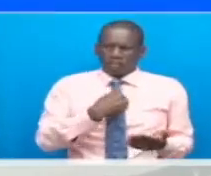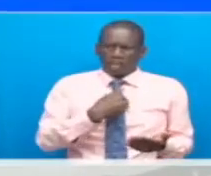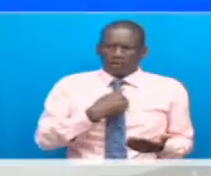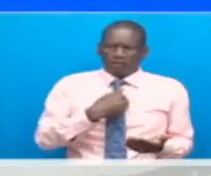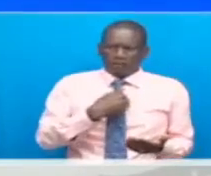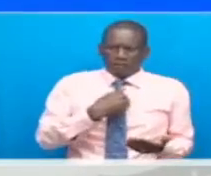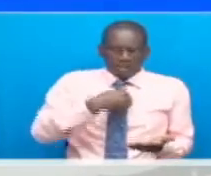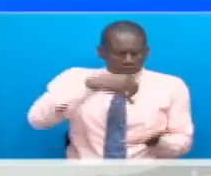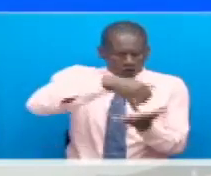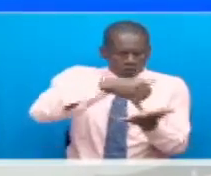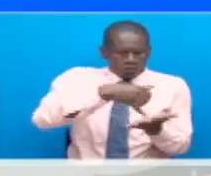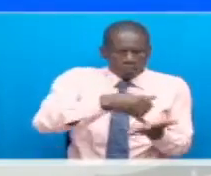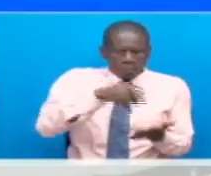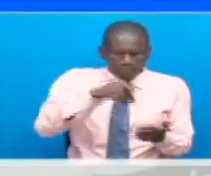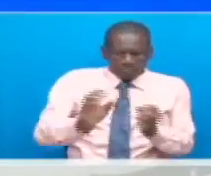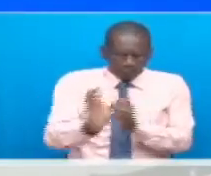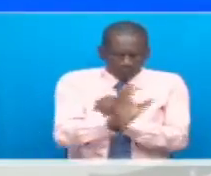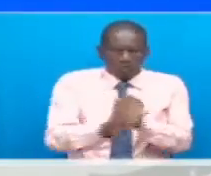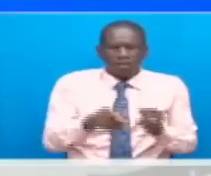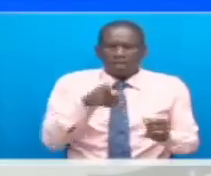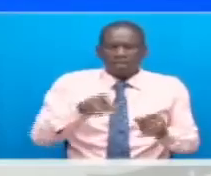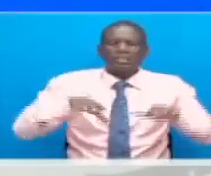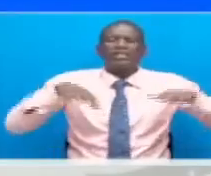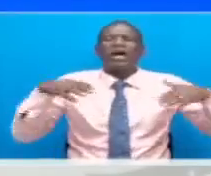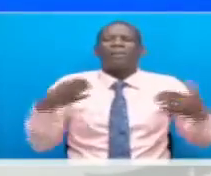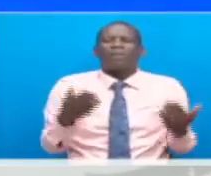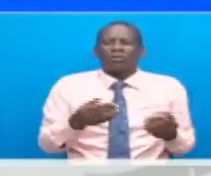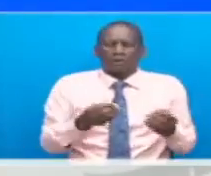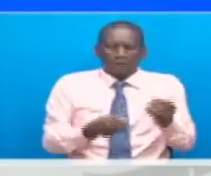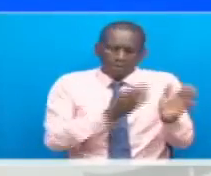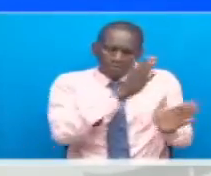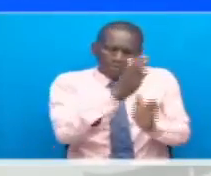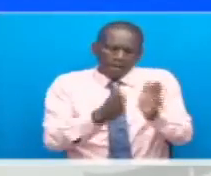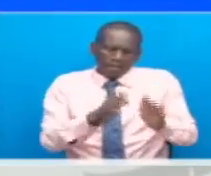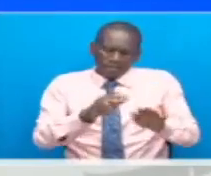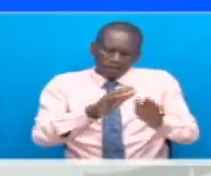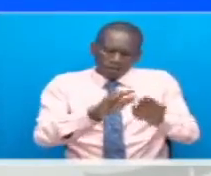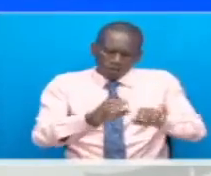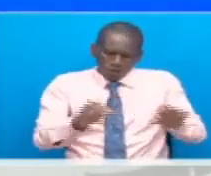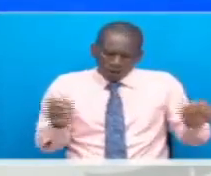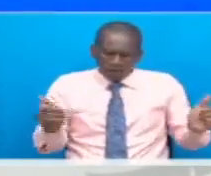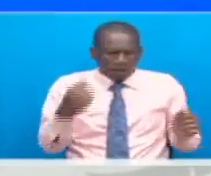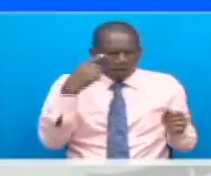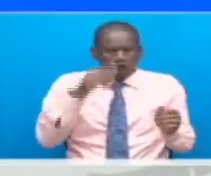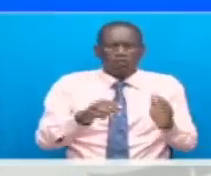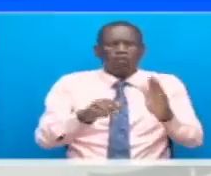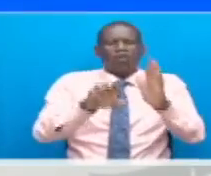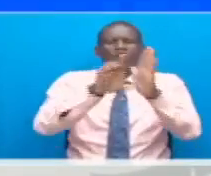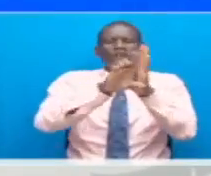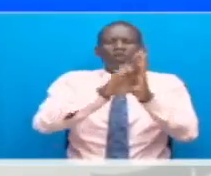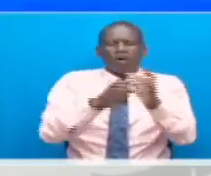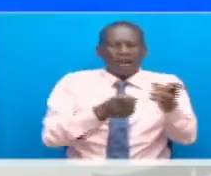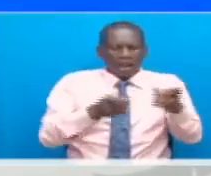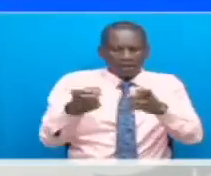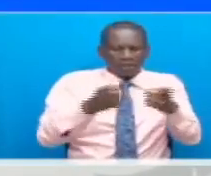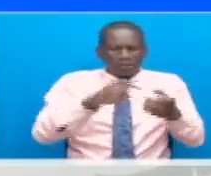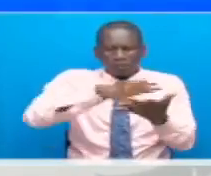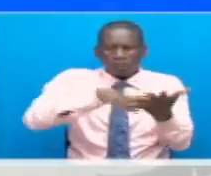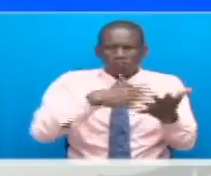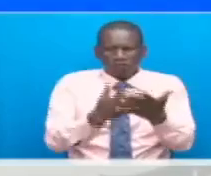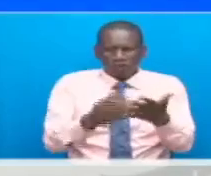land. It is also about laying the groundwork for the legal and administrative